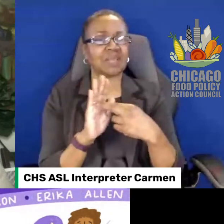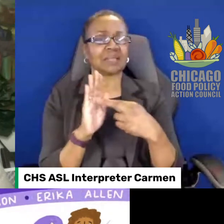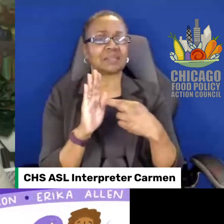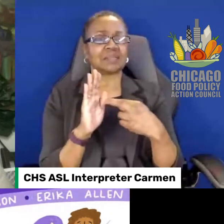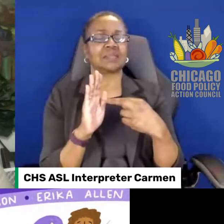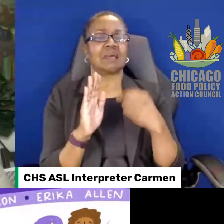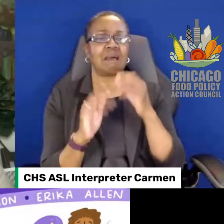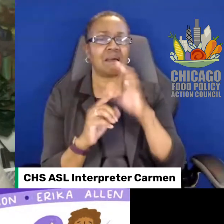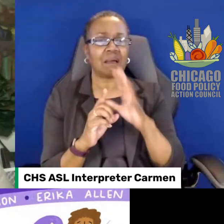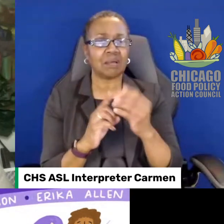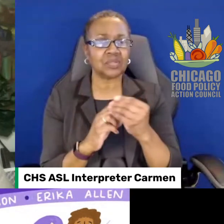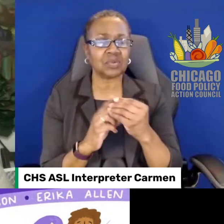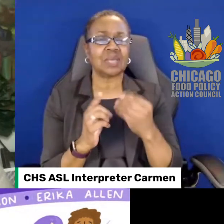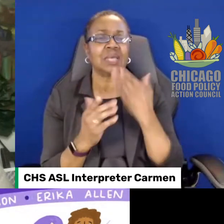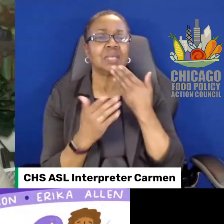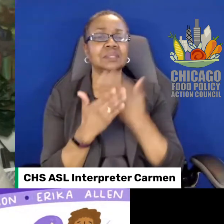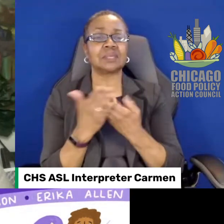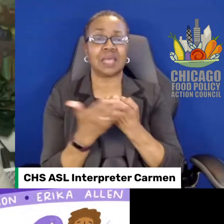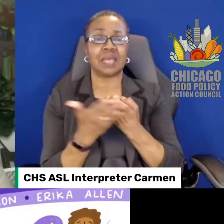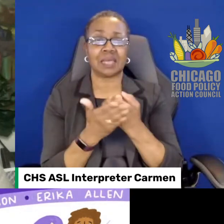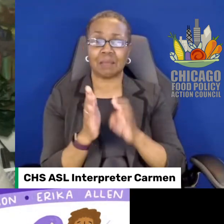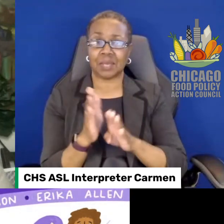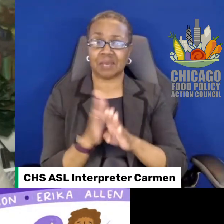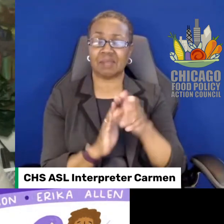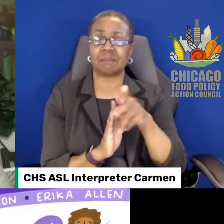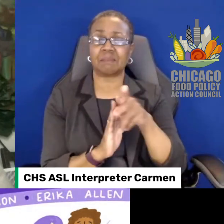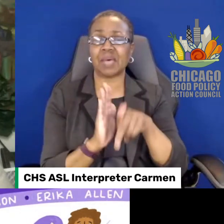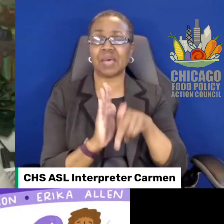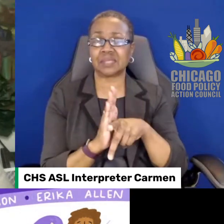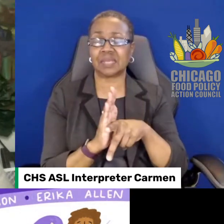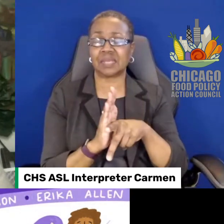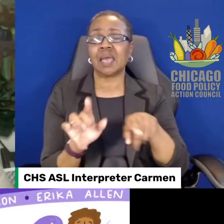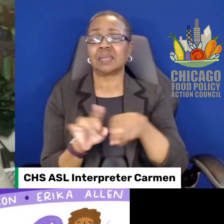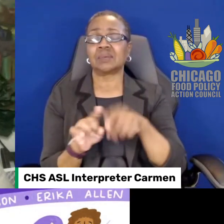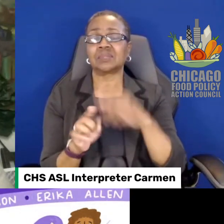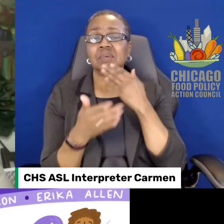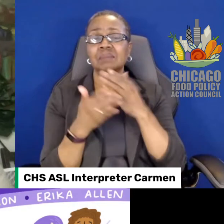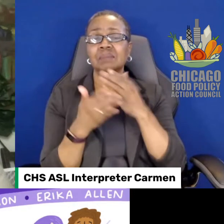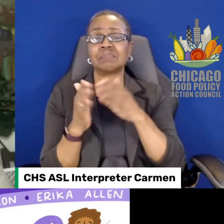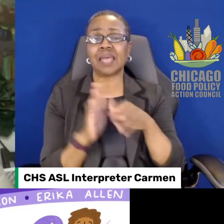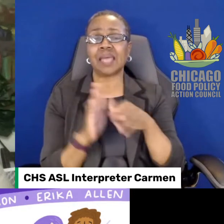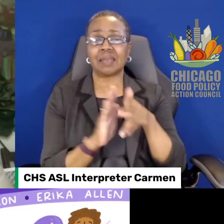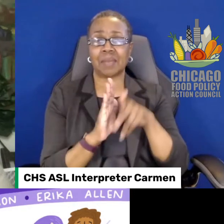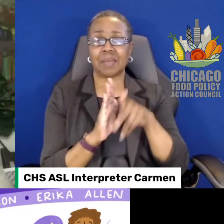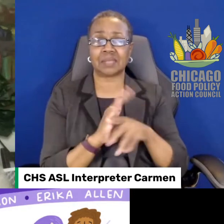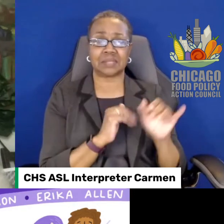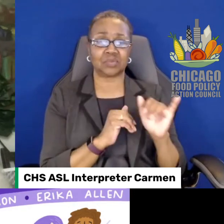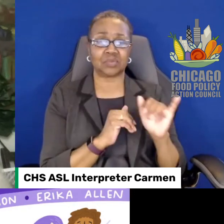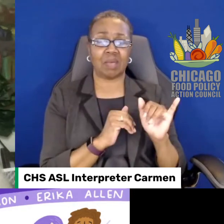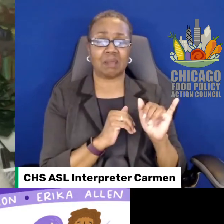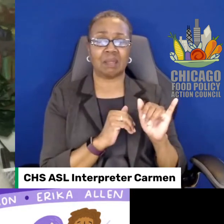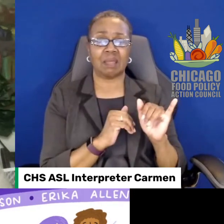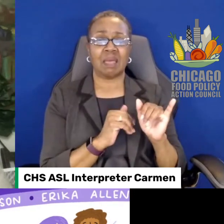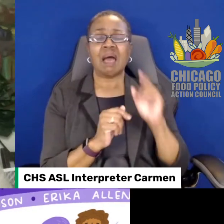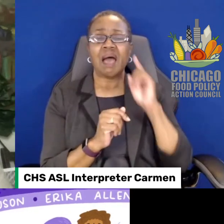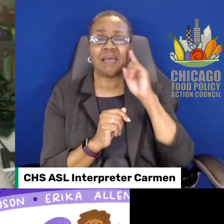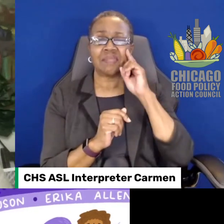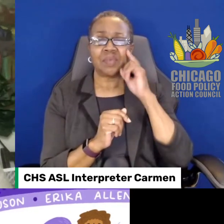good economic development policy and good planning policy. And I think there's an appetite and